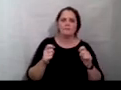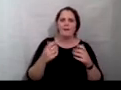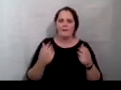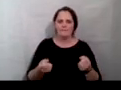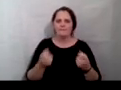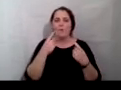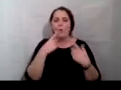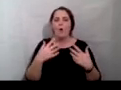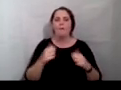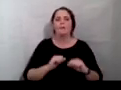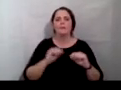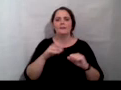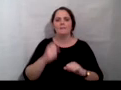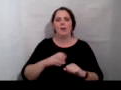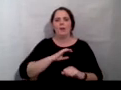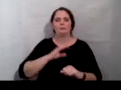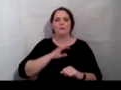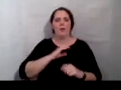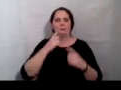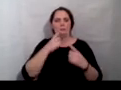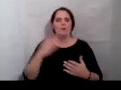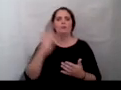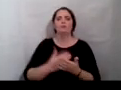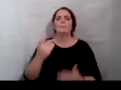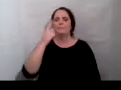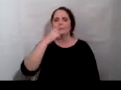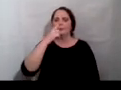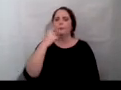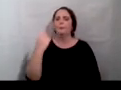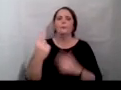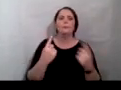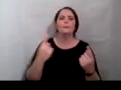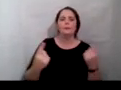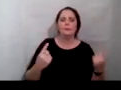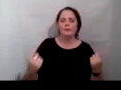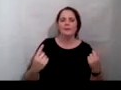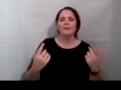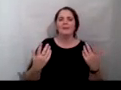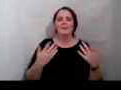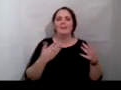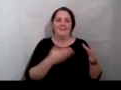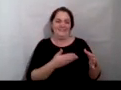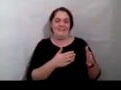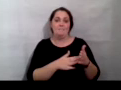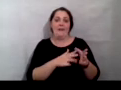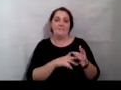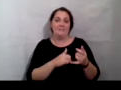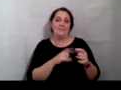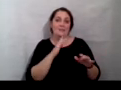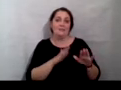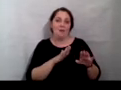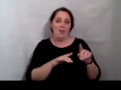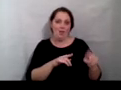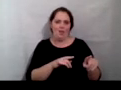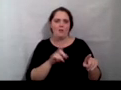we get the, you know, characterization of human activity that Mavis Ngallametta